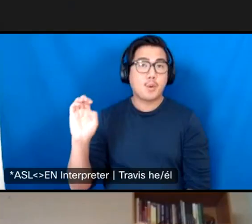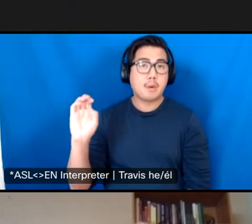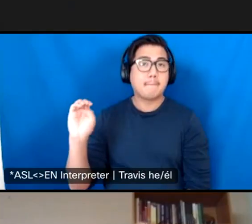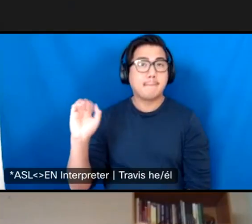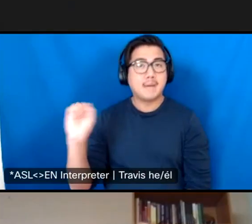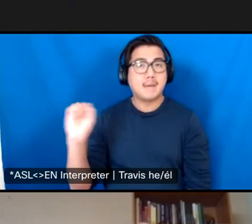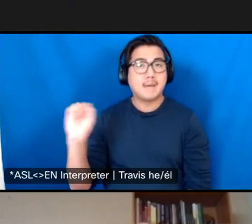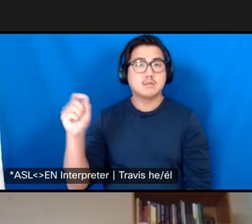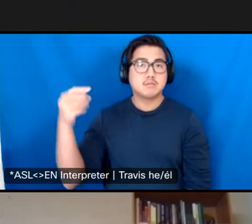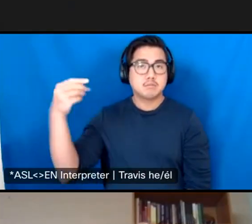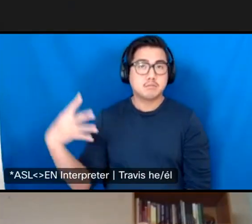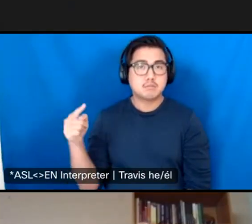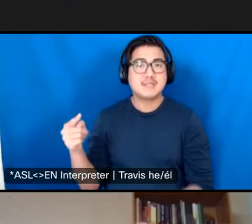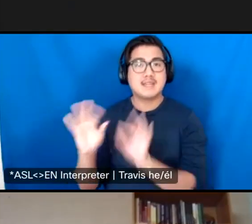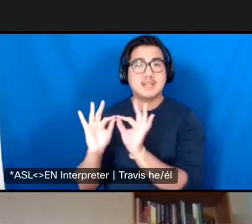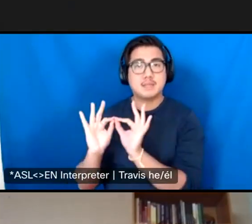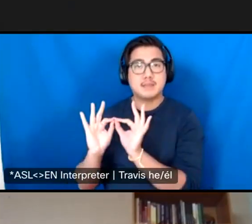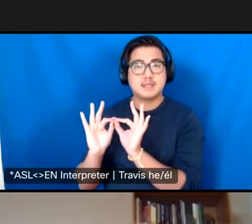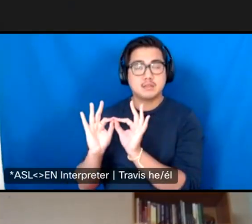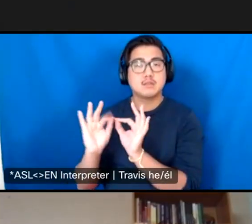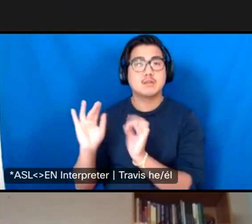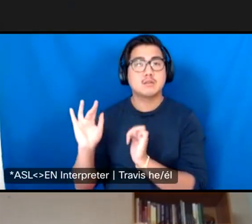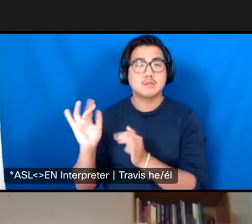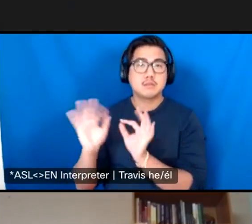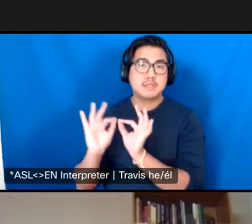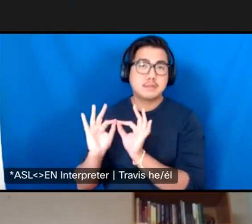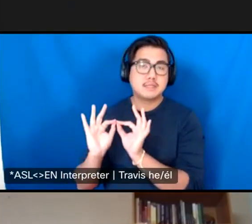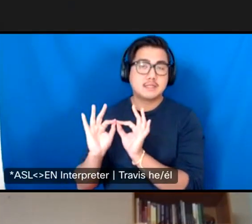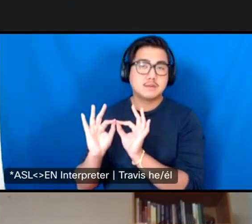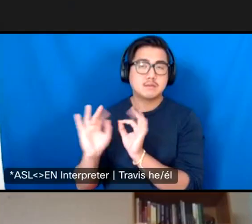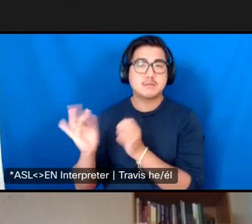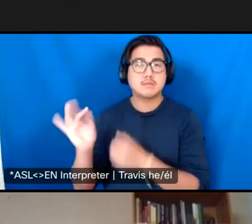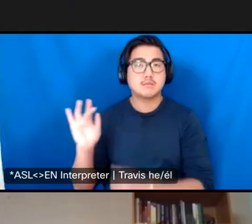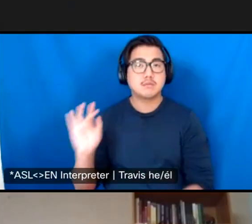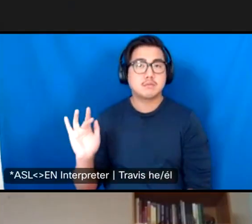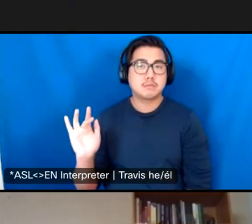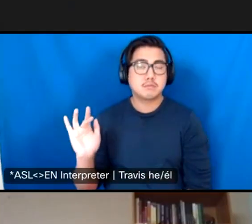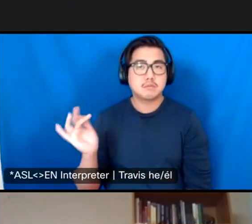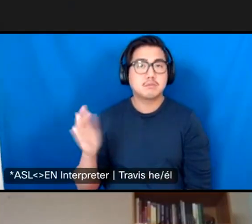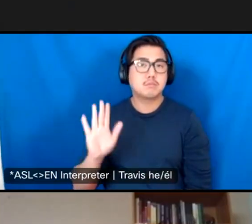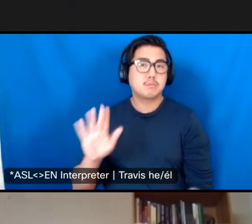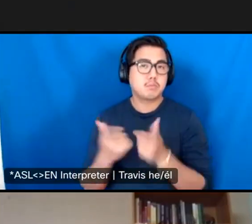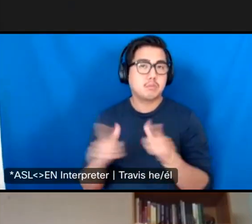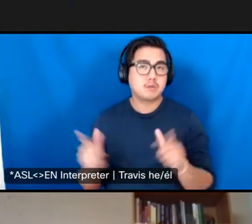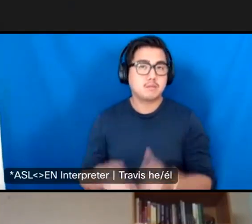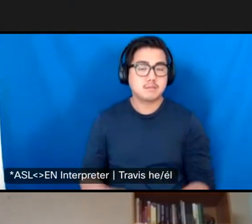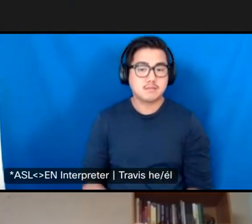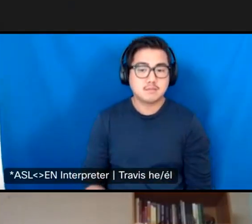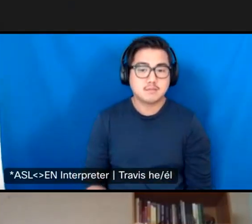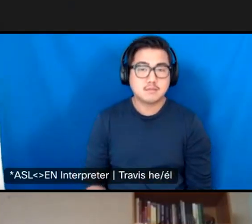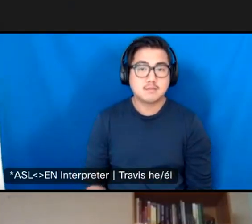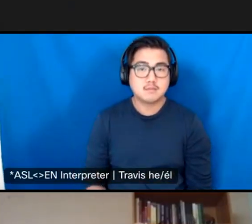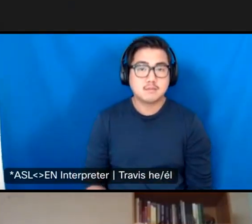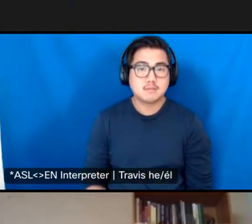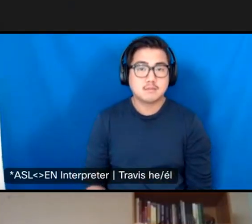seleccionar donde dice Interpretación o Interpretation y entonces seleccionar su idioma.